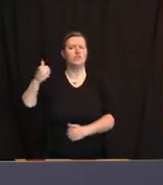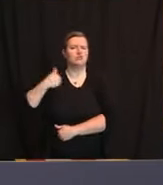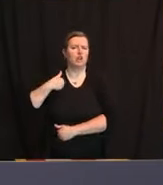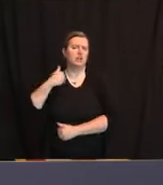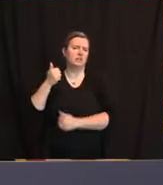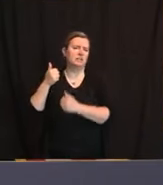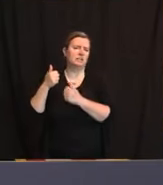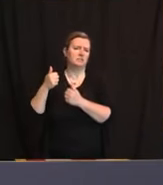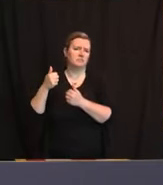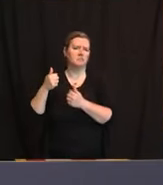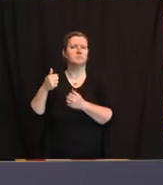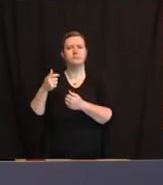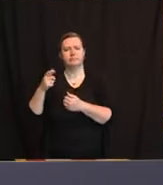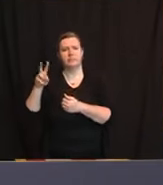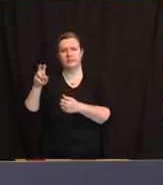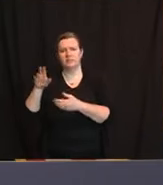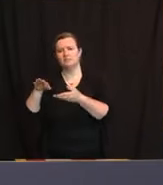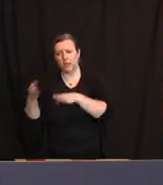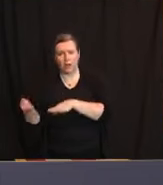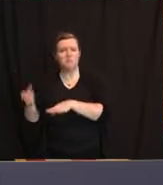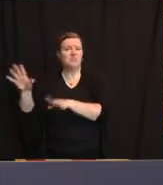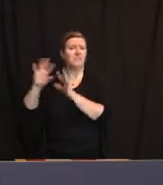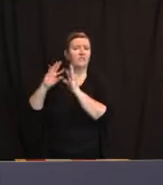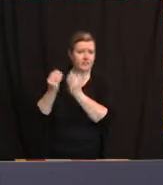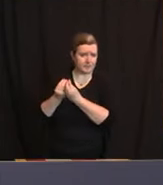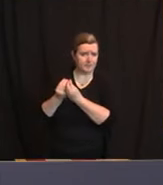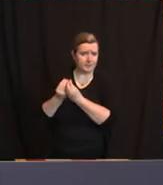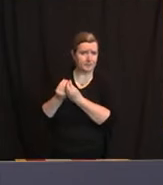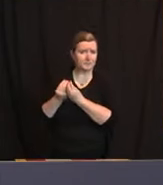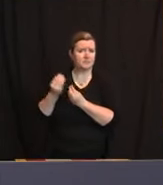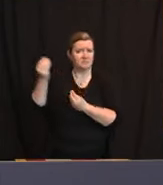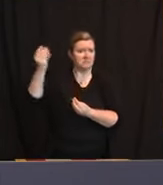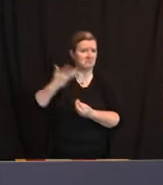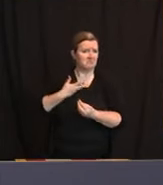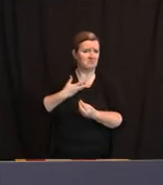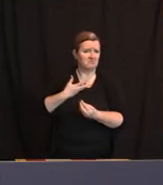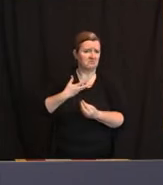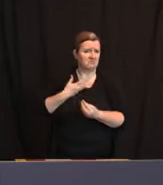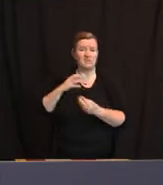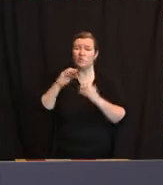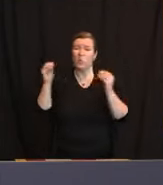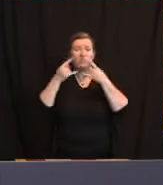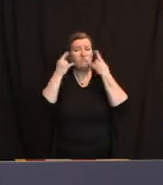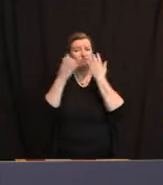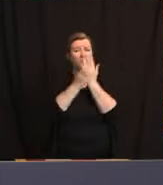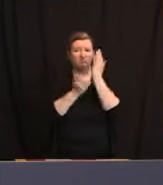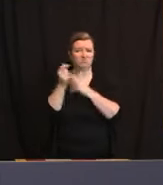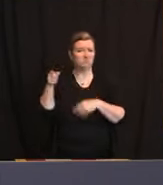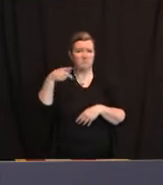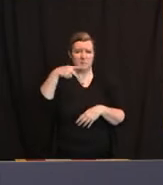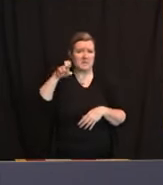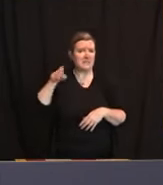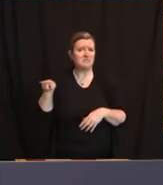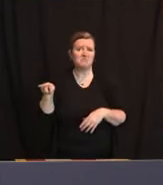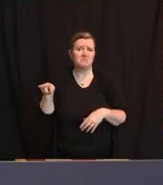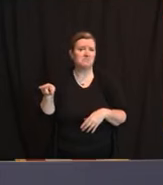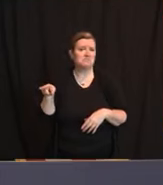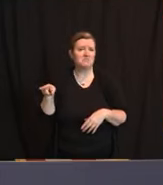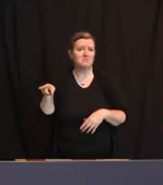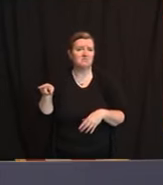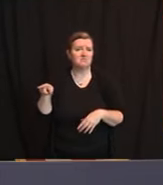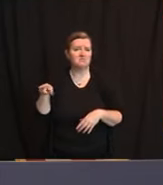died. Her family and union are there saying that there was a lack of PPE early on. Can you speak to that, as well as claims by the unions and others that